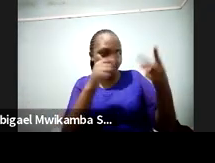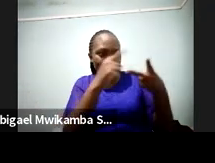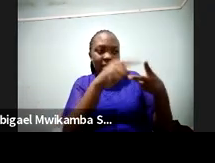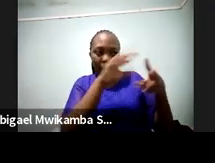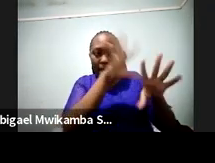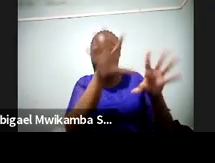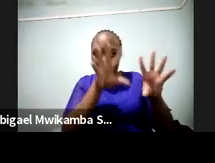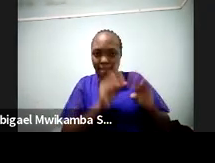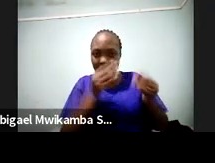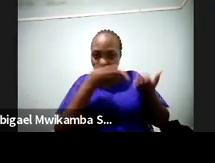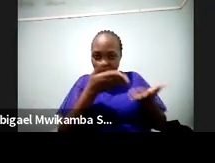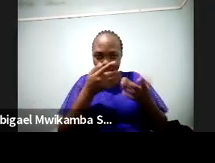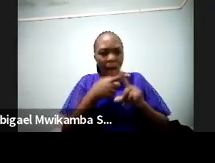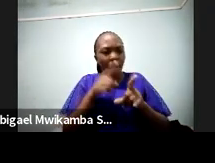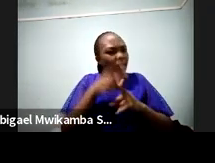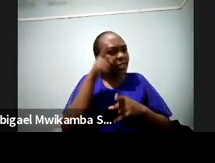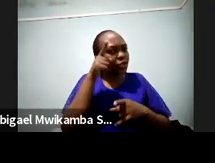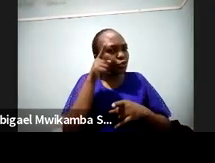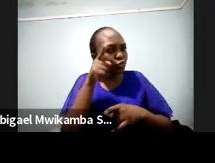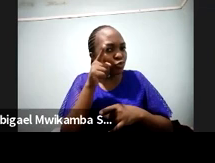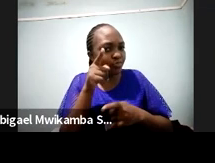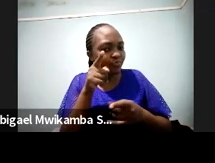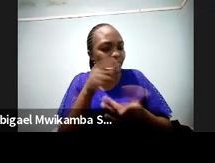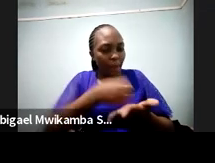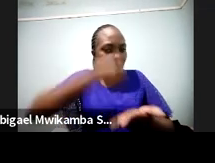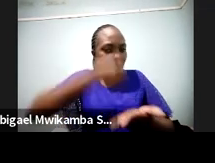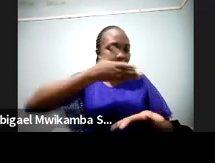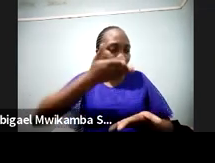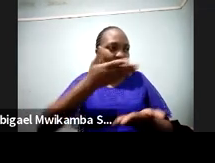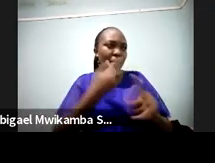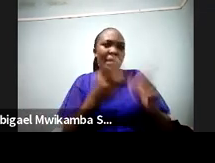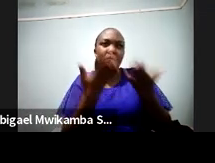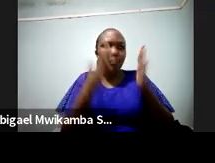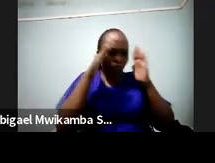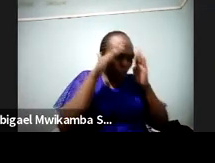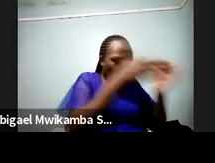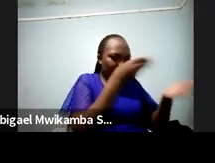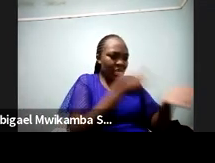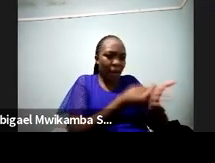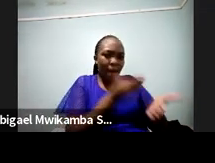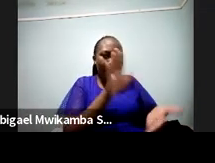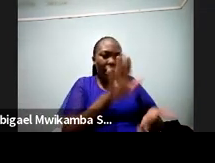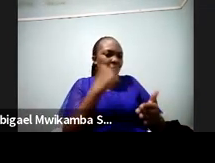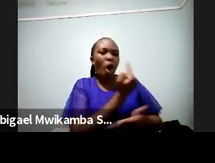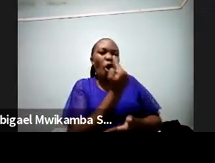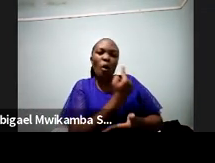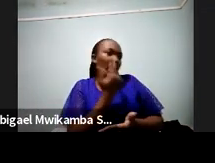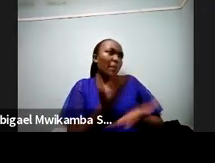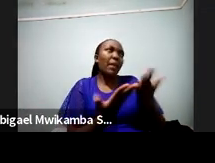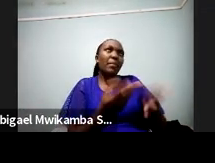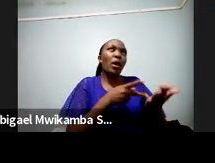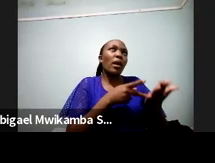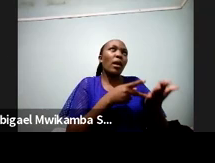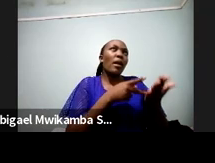your academic tuition fees and other things which are a priority. And of course, if you have debts,